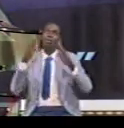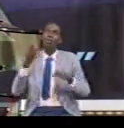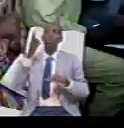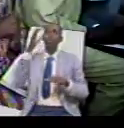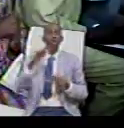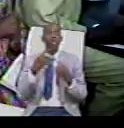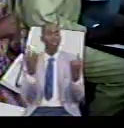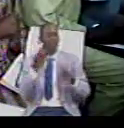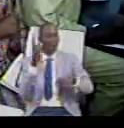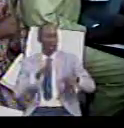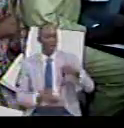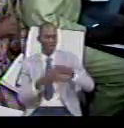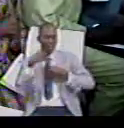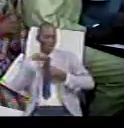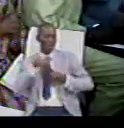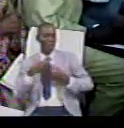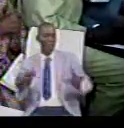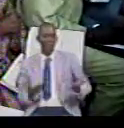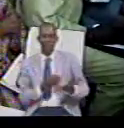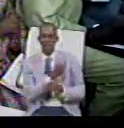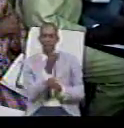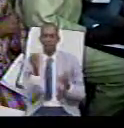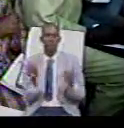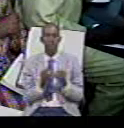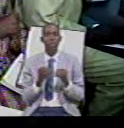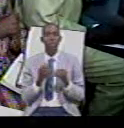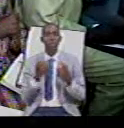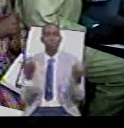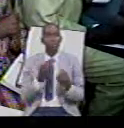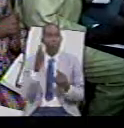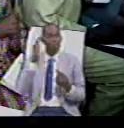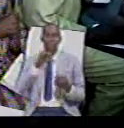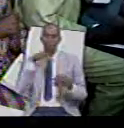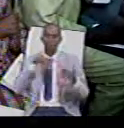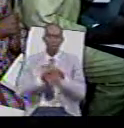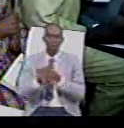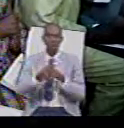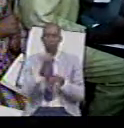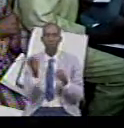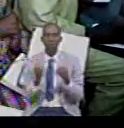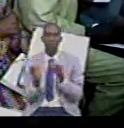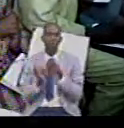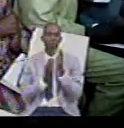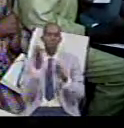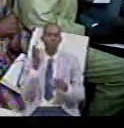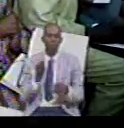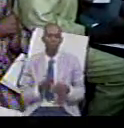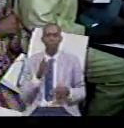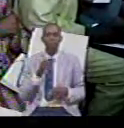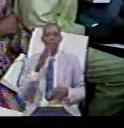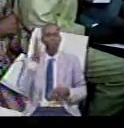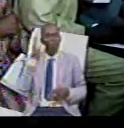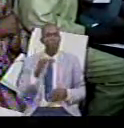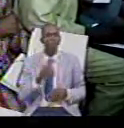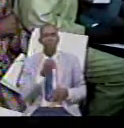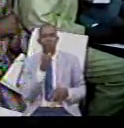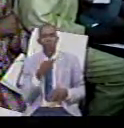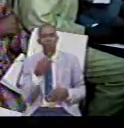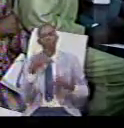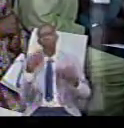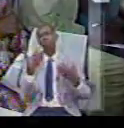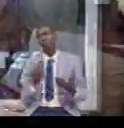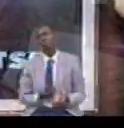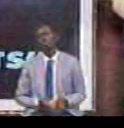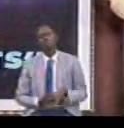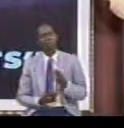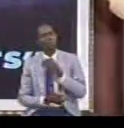anymore. I said, sin will not enter here anymore. You will not be saying temptation has come again.